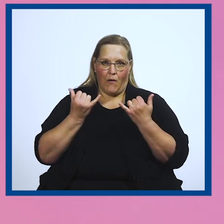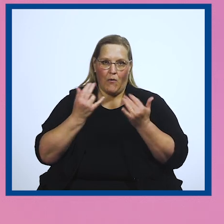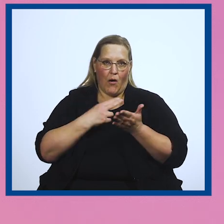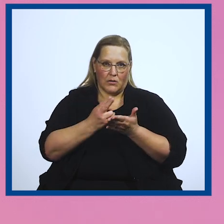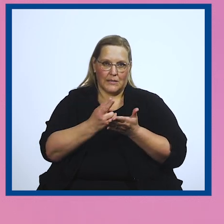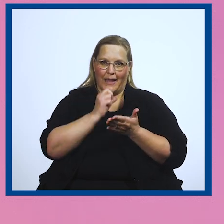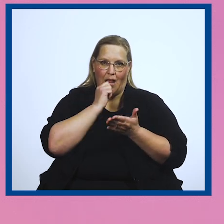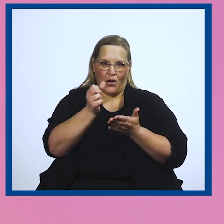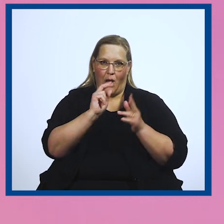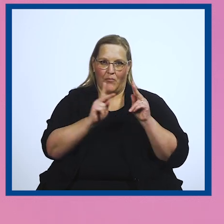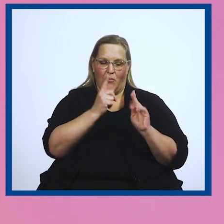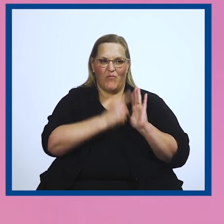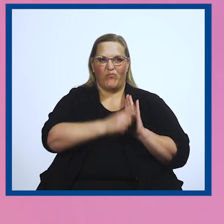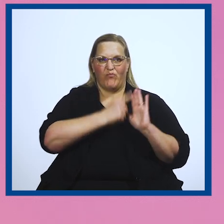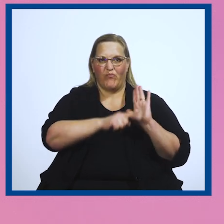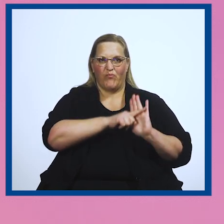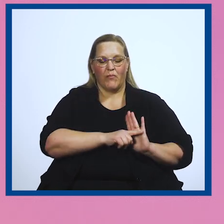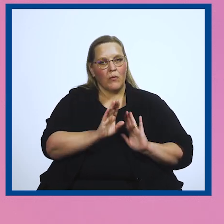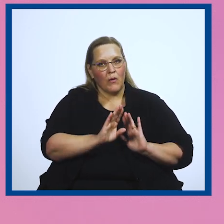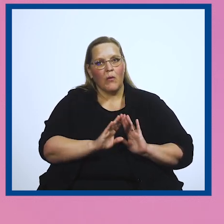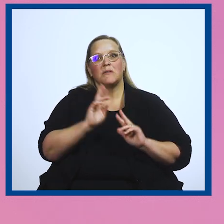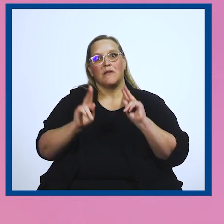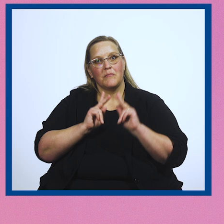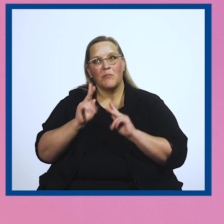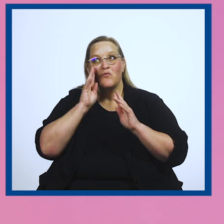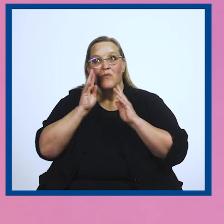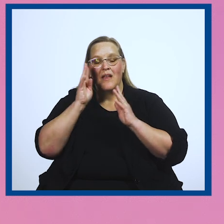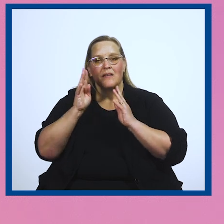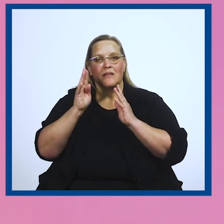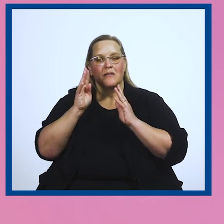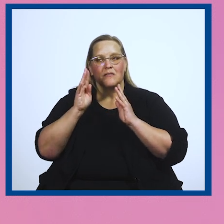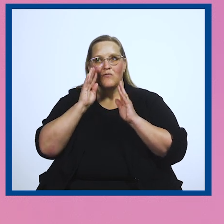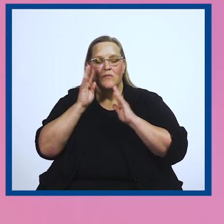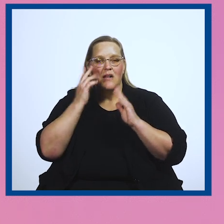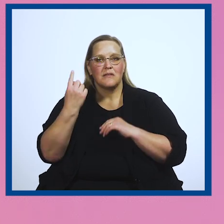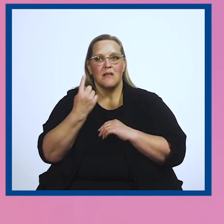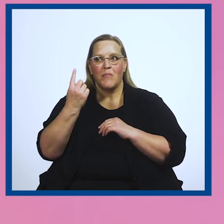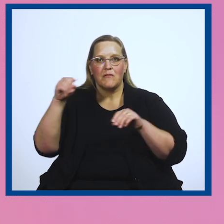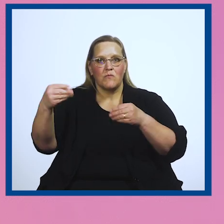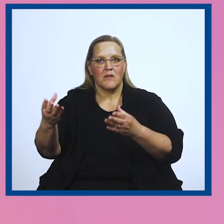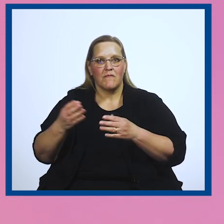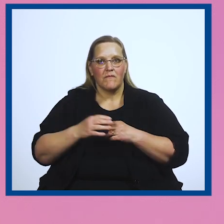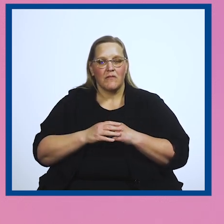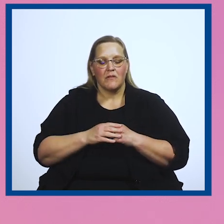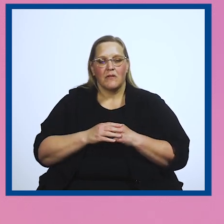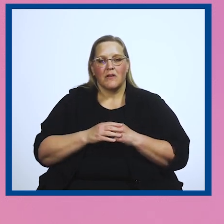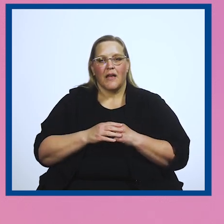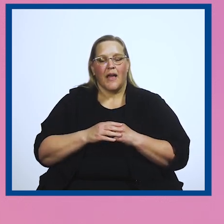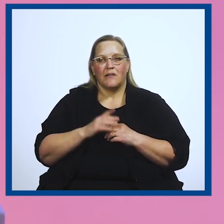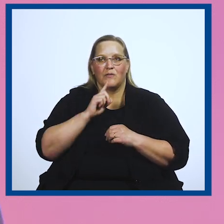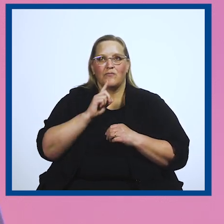are not those criticizing. It's those that are creating something to give. And